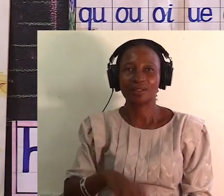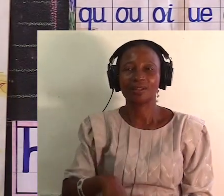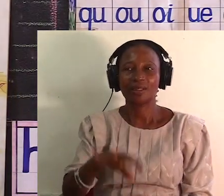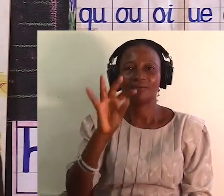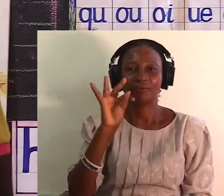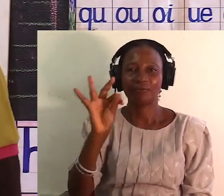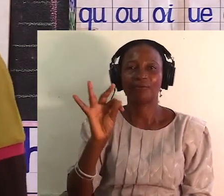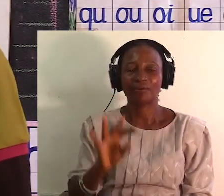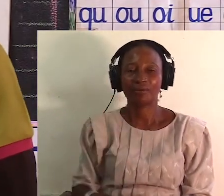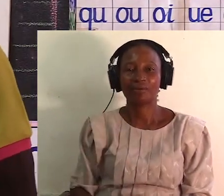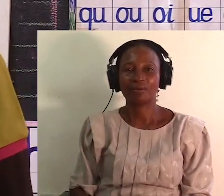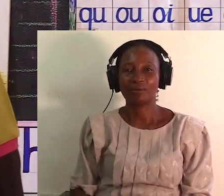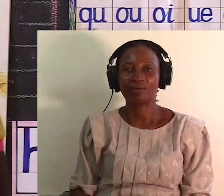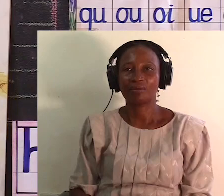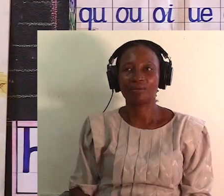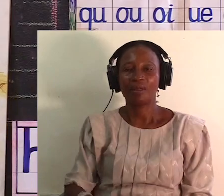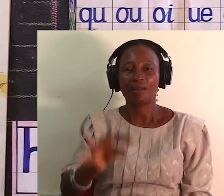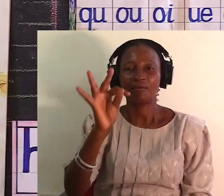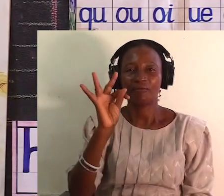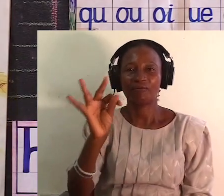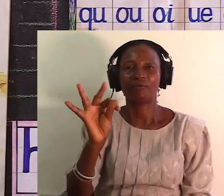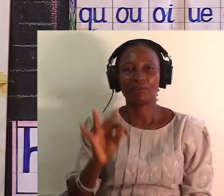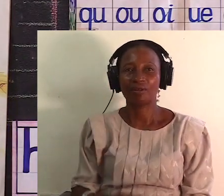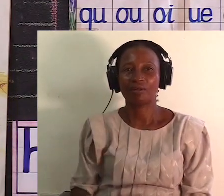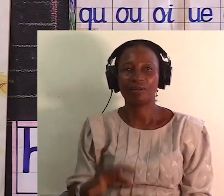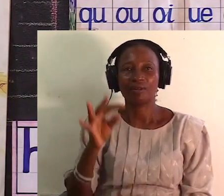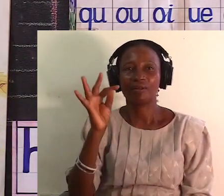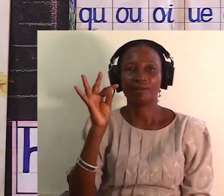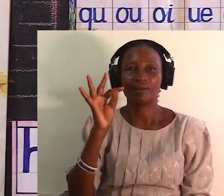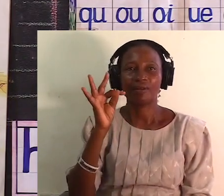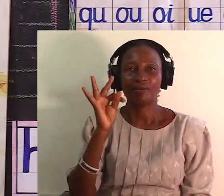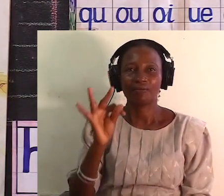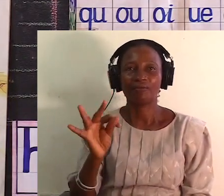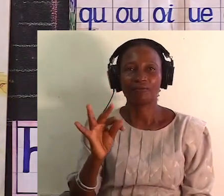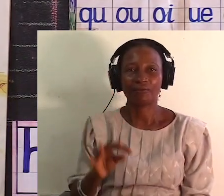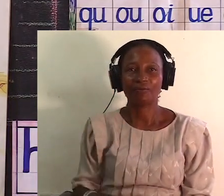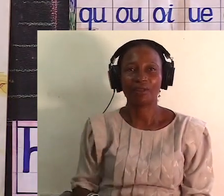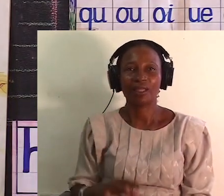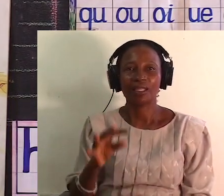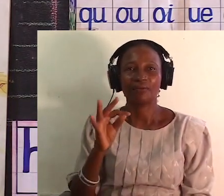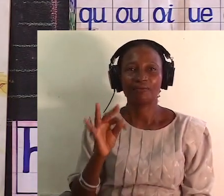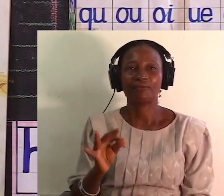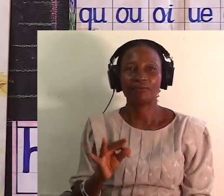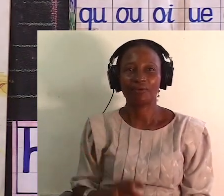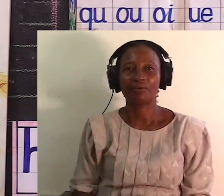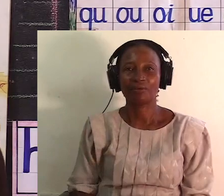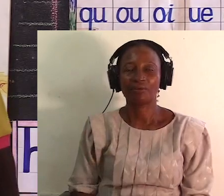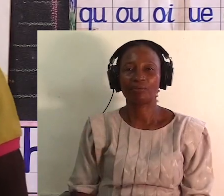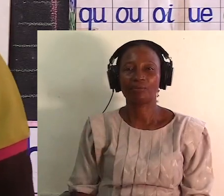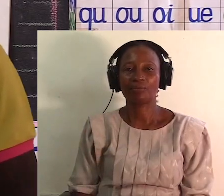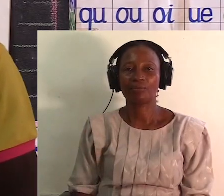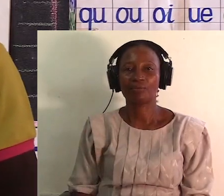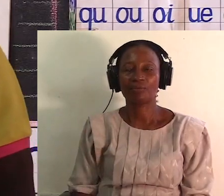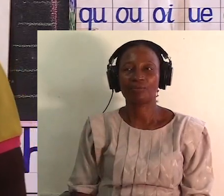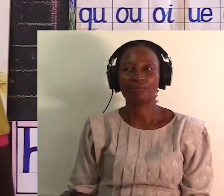The sound that came from the story is the f